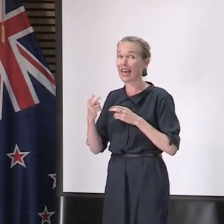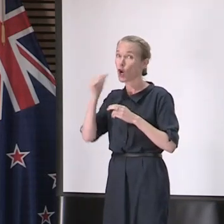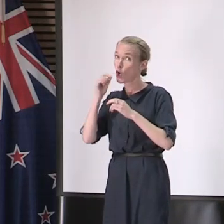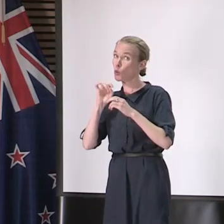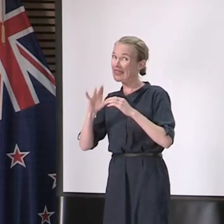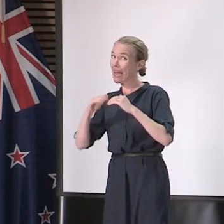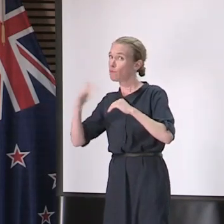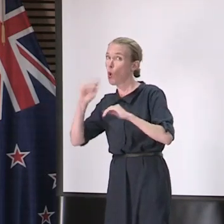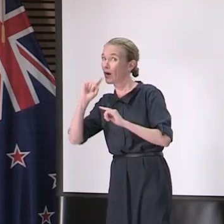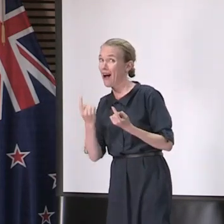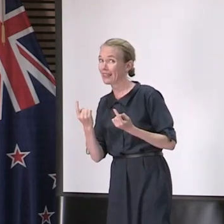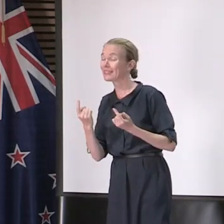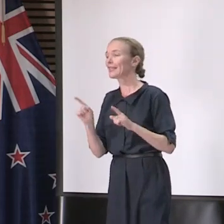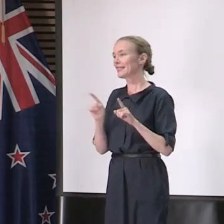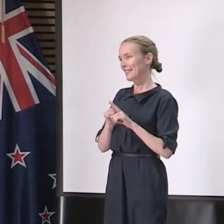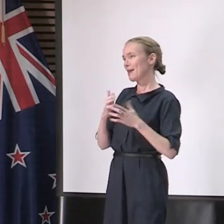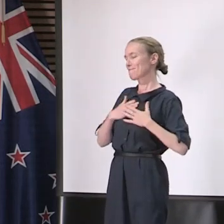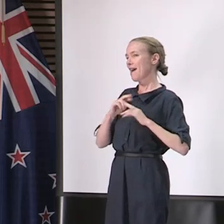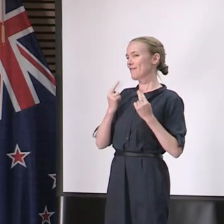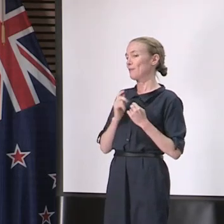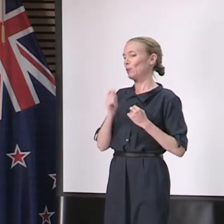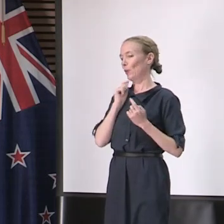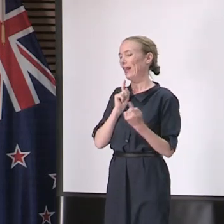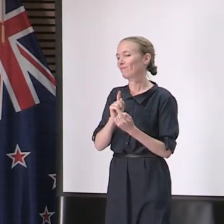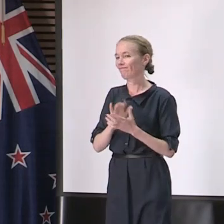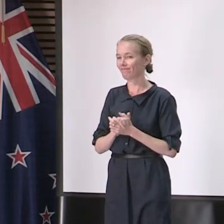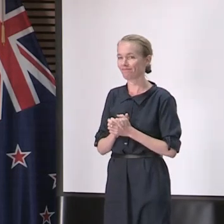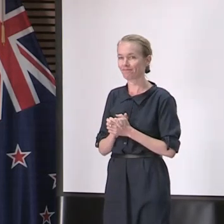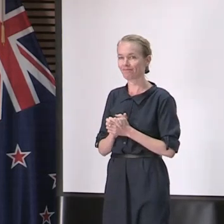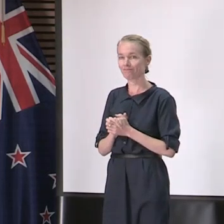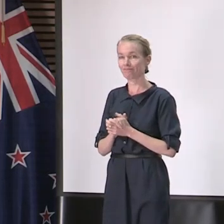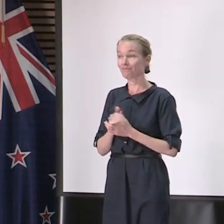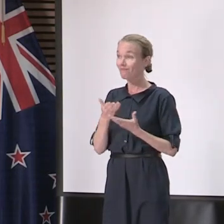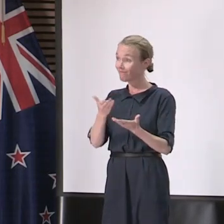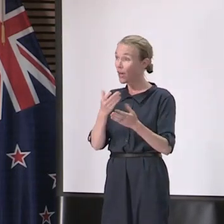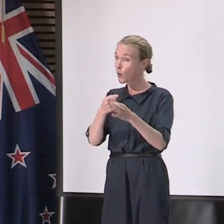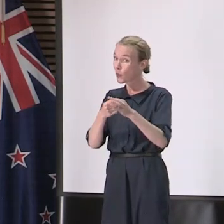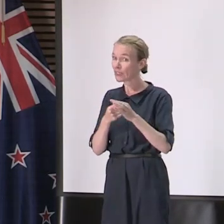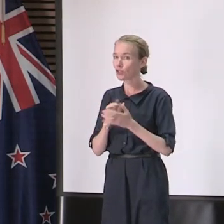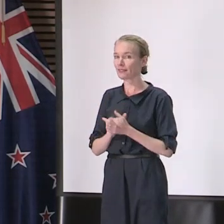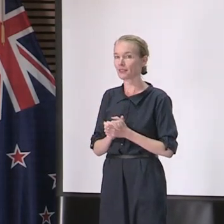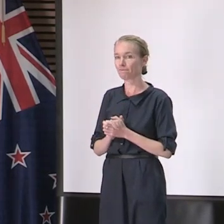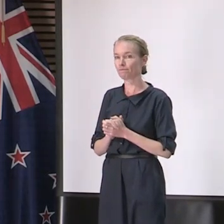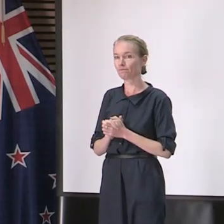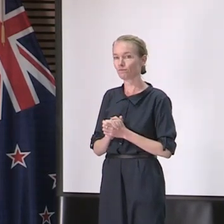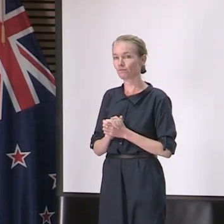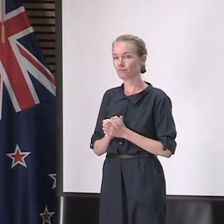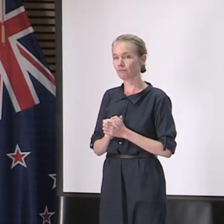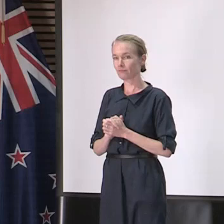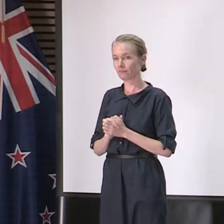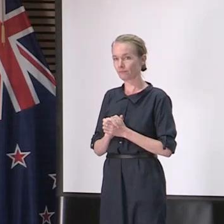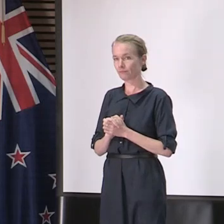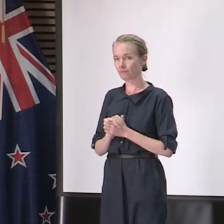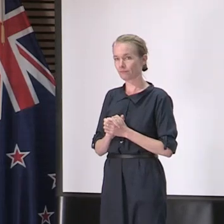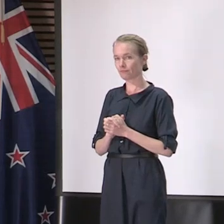forward to as well. All right, we're ready to take questions. Under level two, how do you justify allowing 100 people to go to the movies